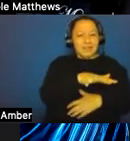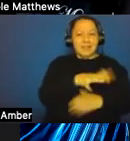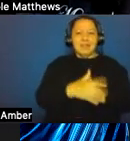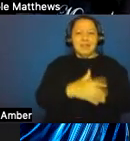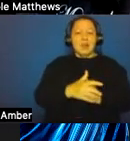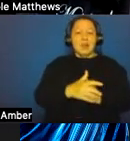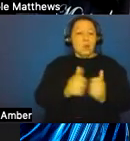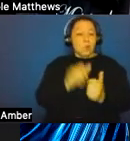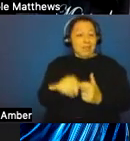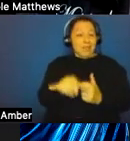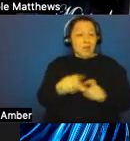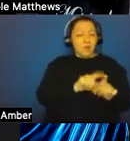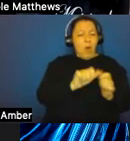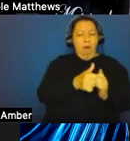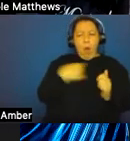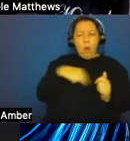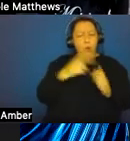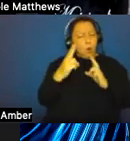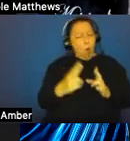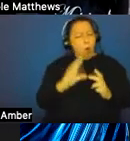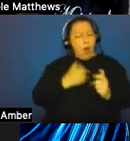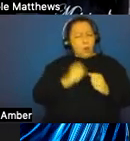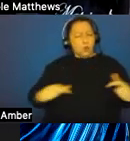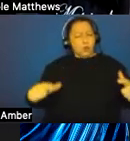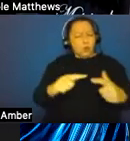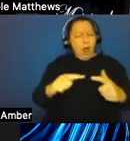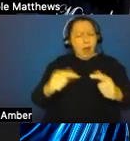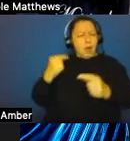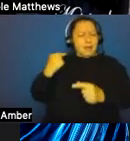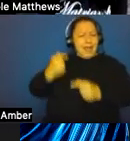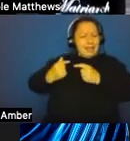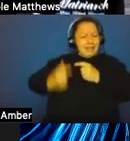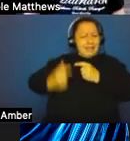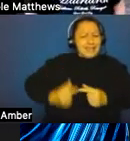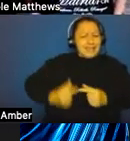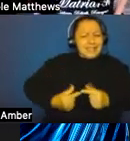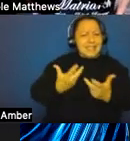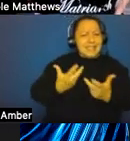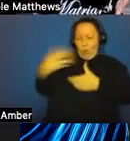our tribal legacy and incorporate traditional ways? One of the things that